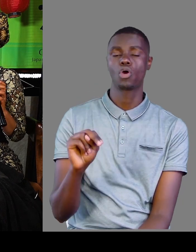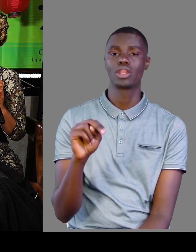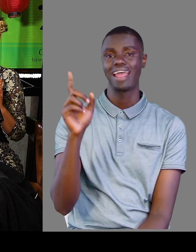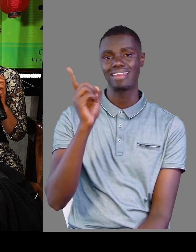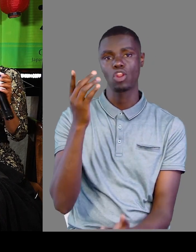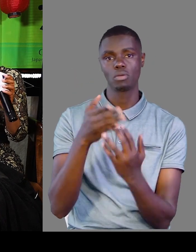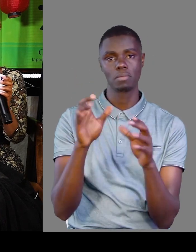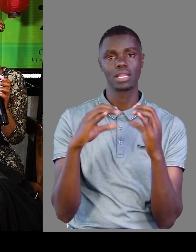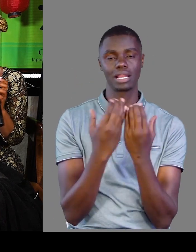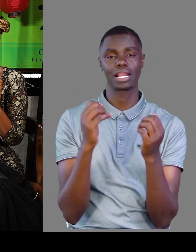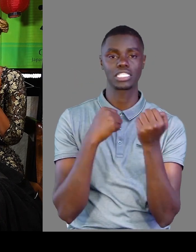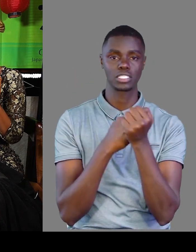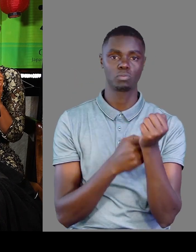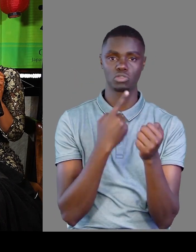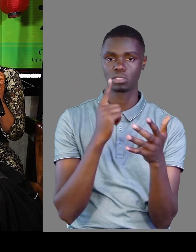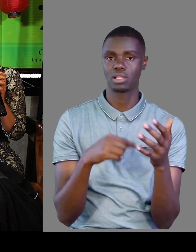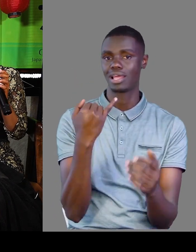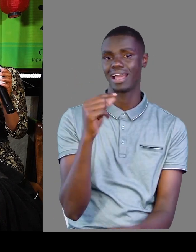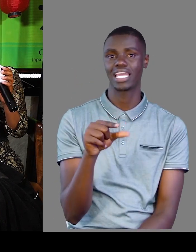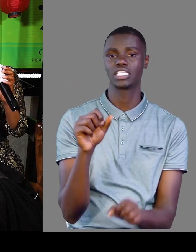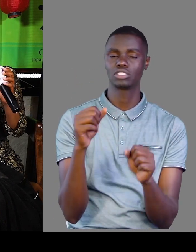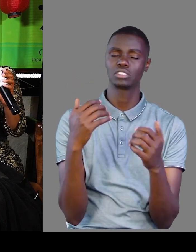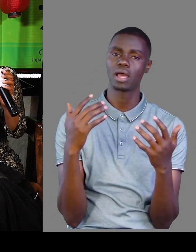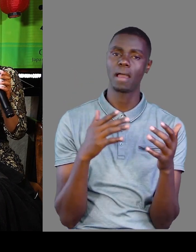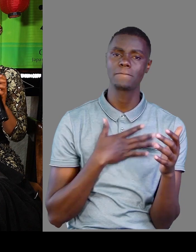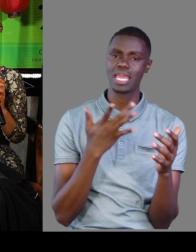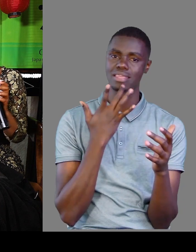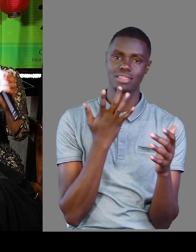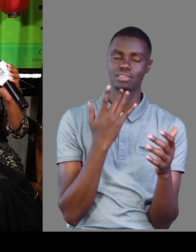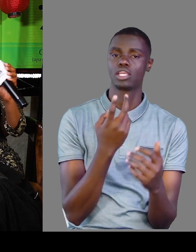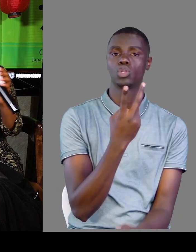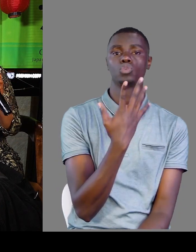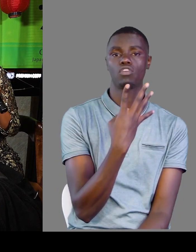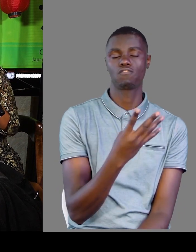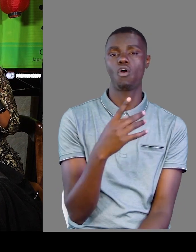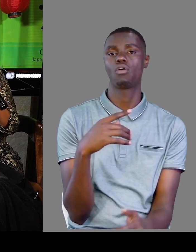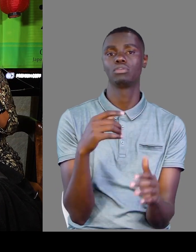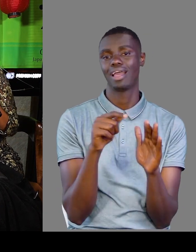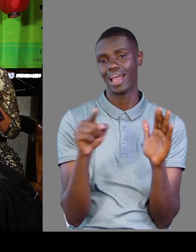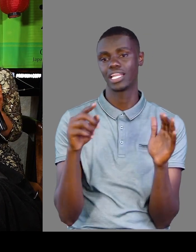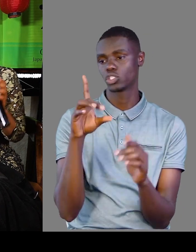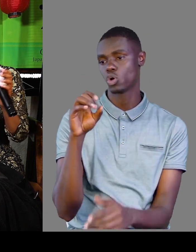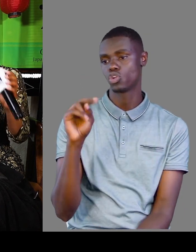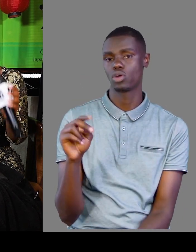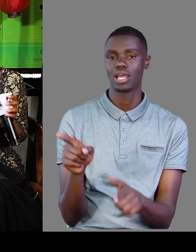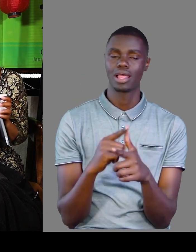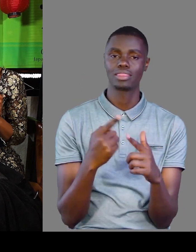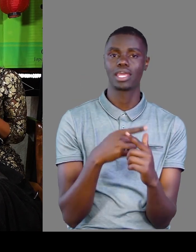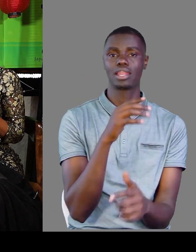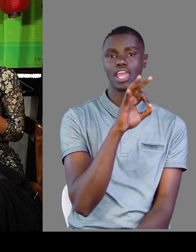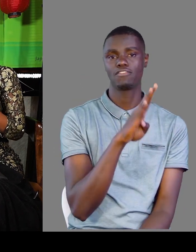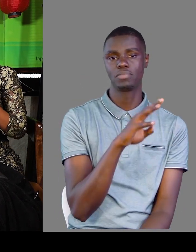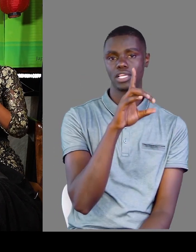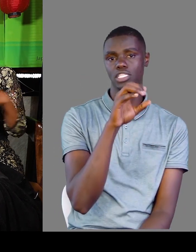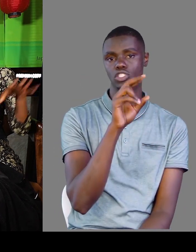Samiro. I want to give a big shout out to Koki, who he is the person who owns the Sushi Ramen Bar. So tafadhali, if you're